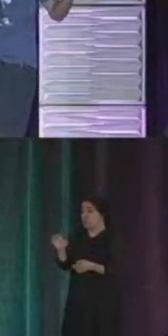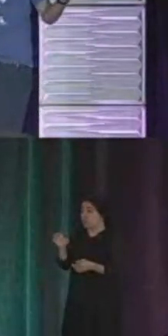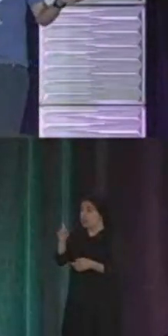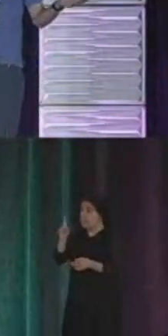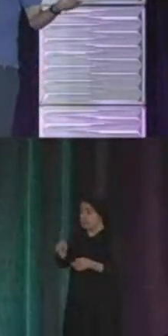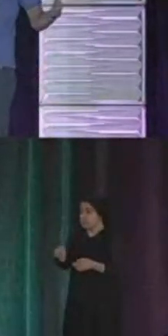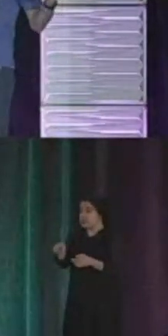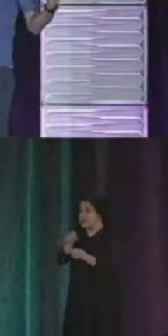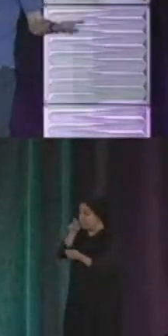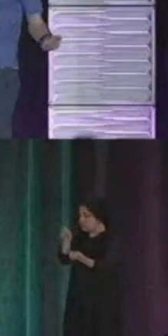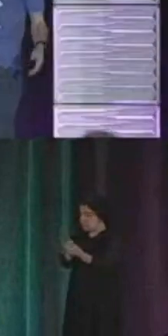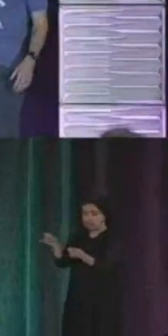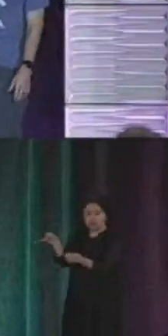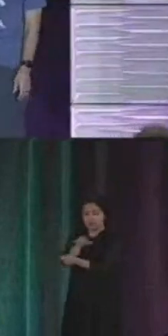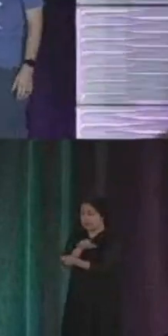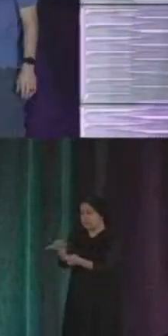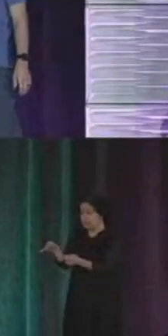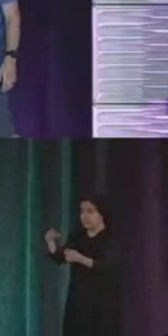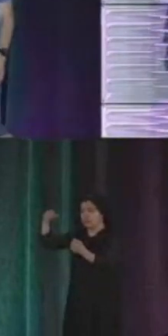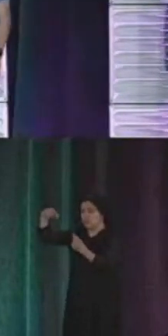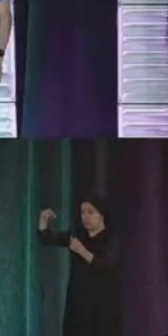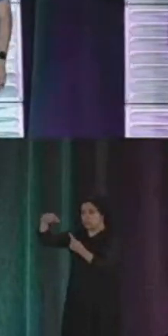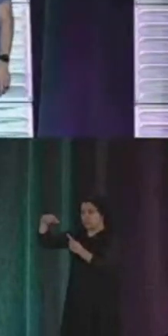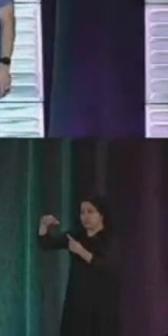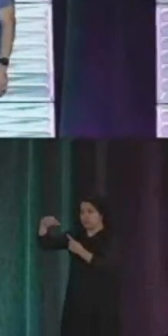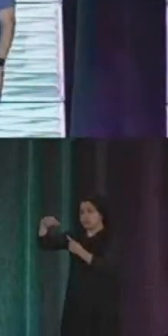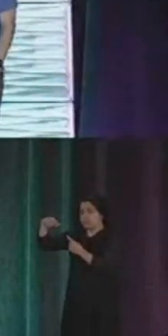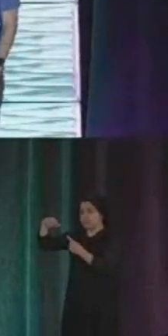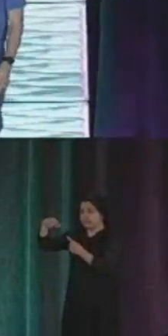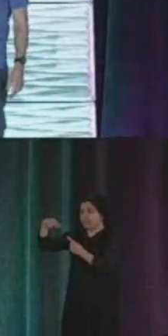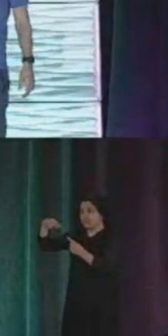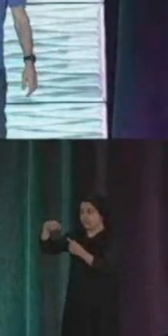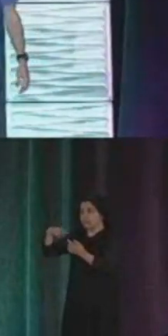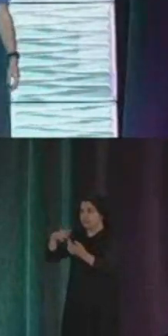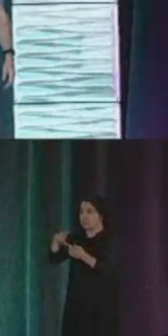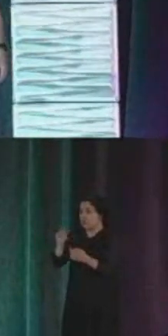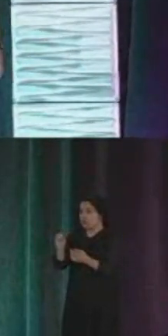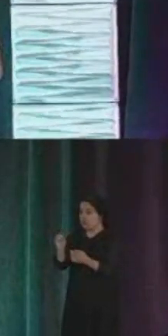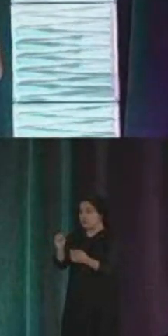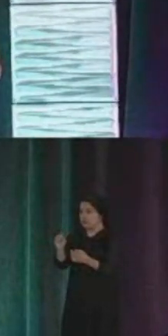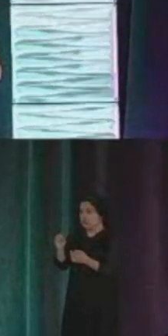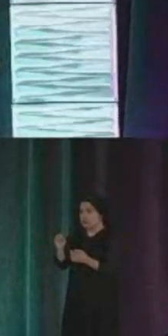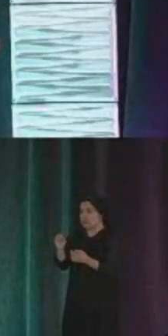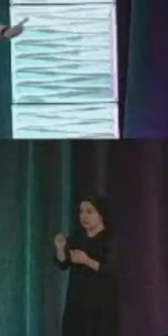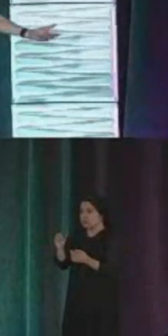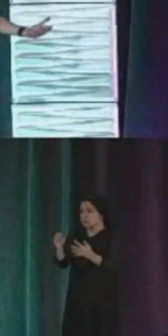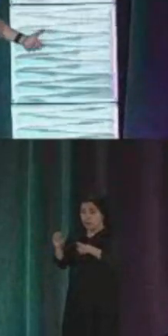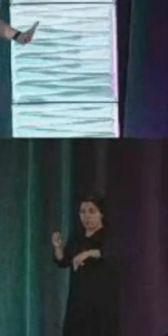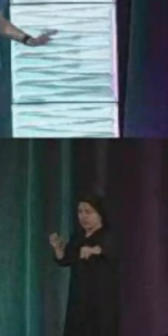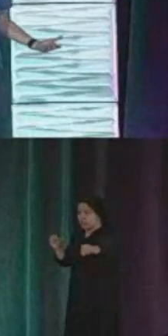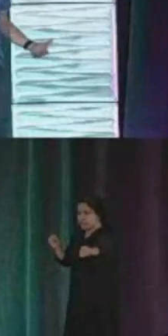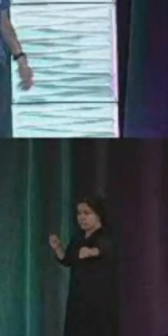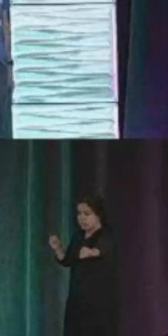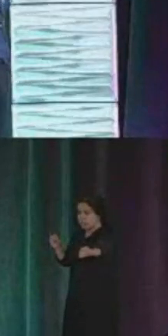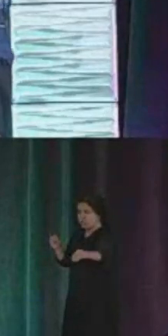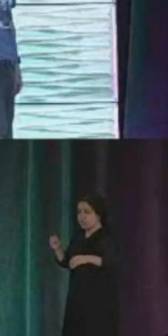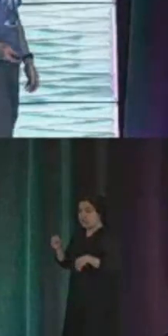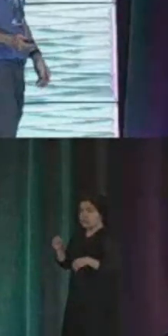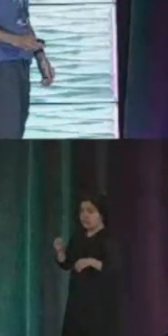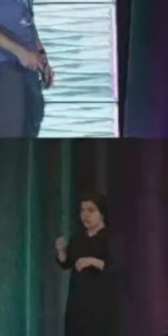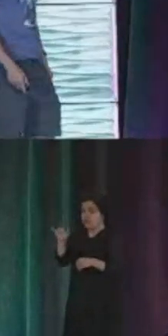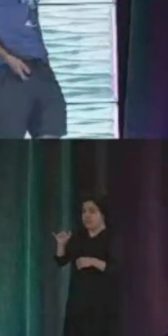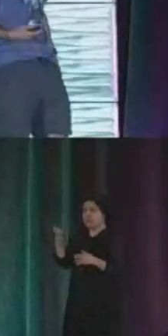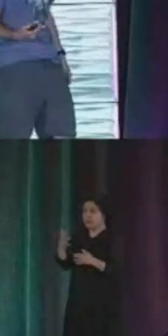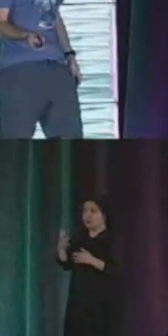to be exactly the same as what you get on the server render. So let's talk about some of the pros. We no longer have refreshes. So that was what we were going for when we